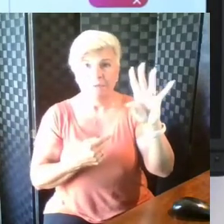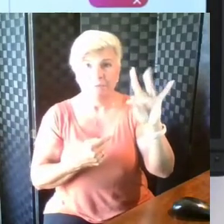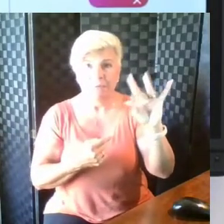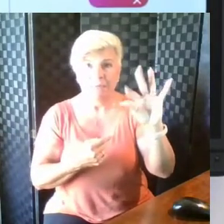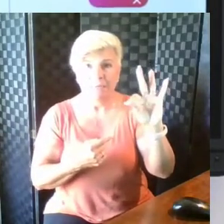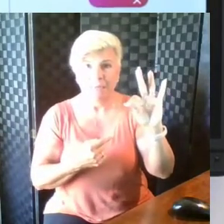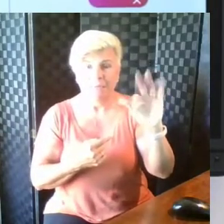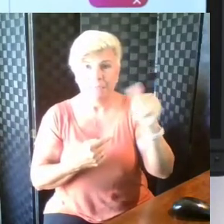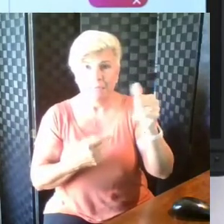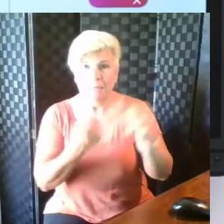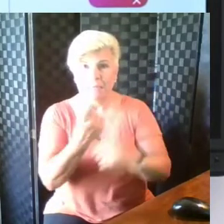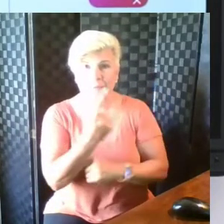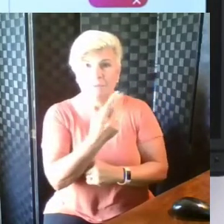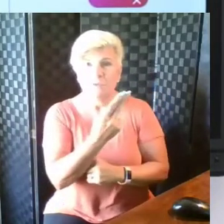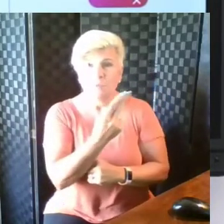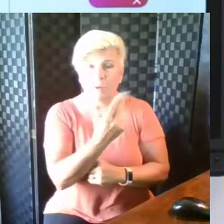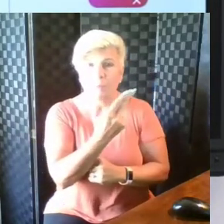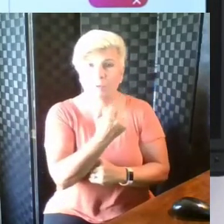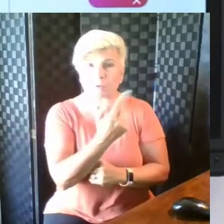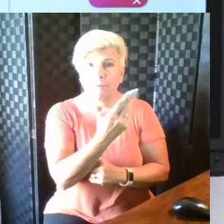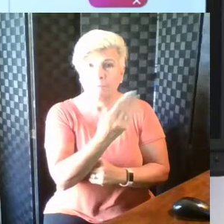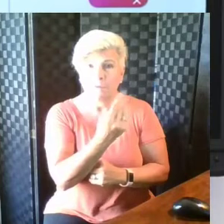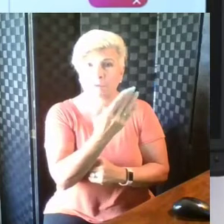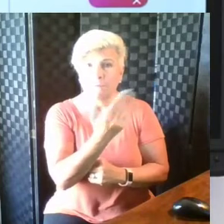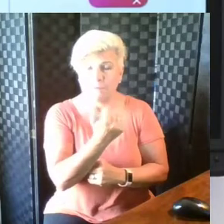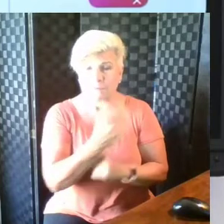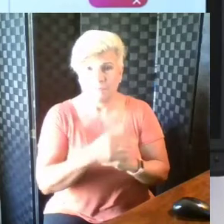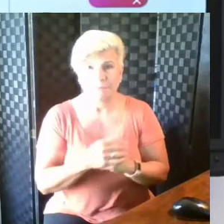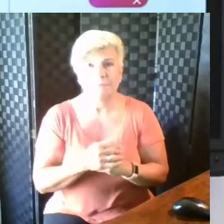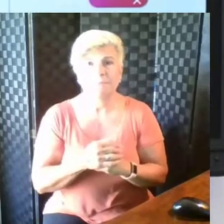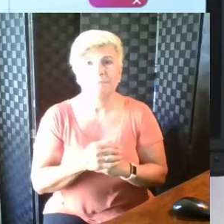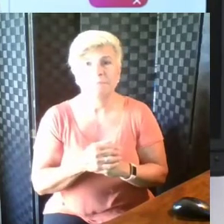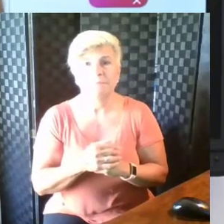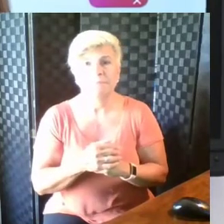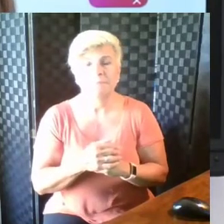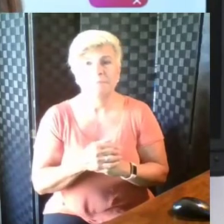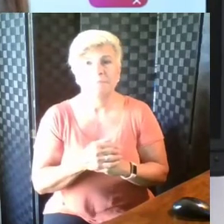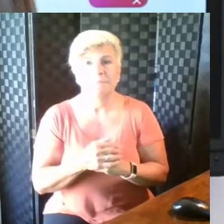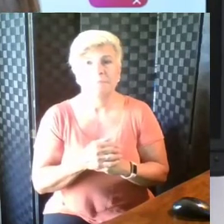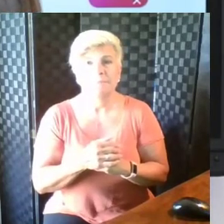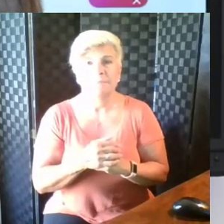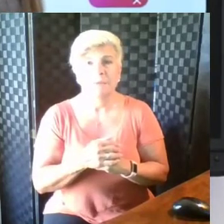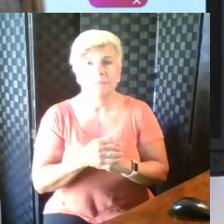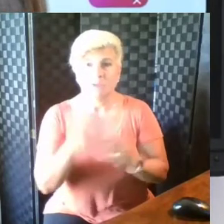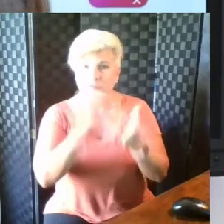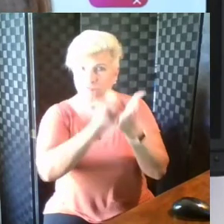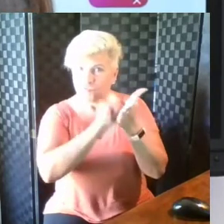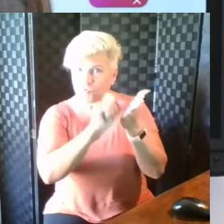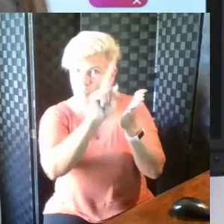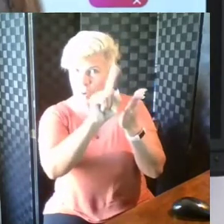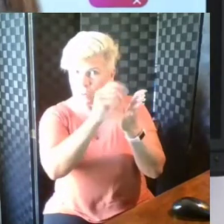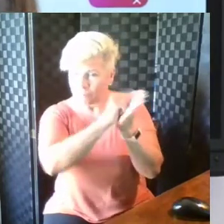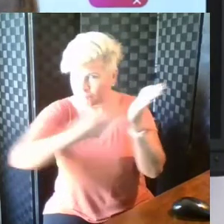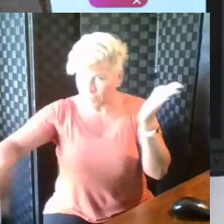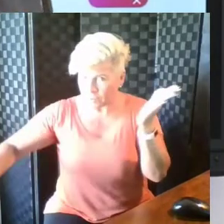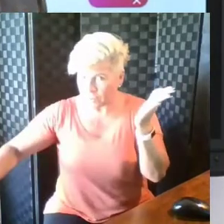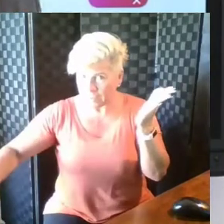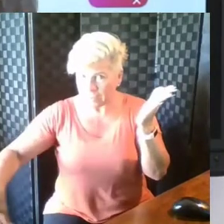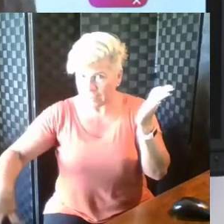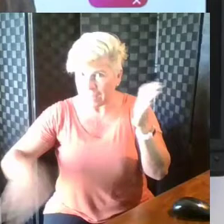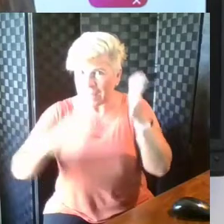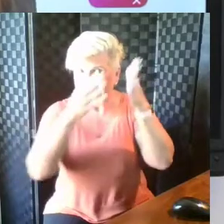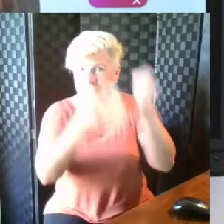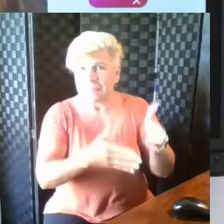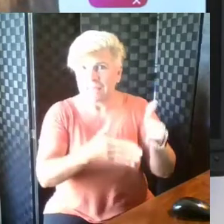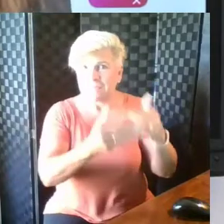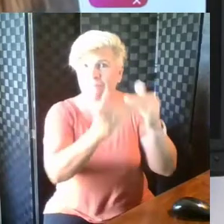And here's 10, 11, 12, 13, 14, 15. And then I'm going to take one away, and that